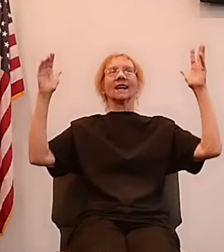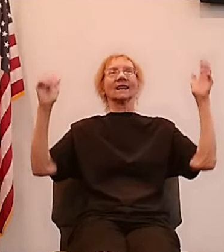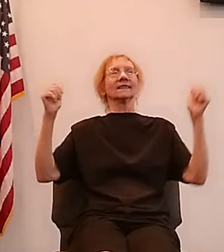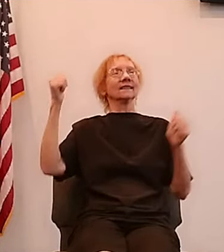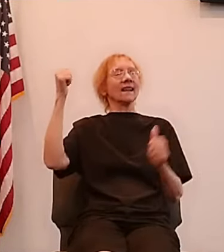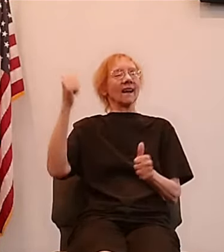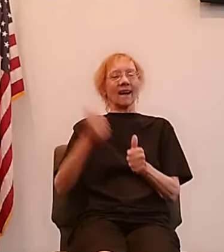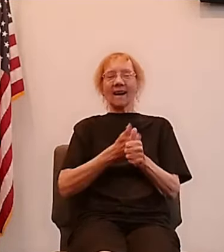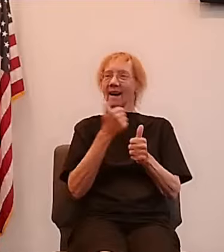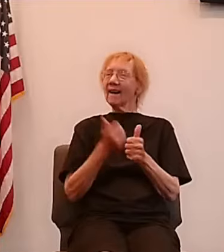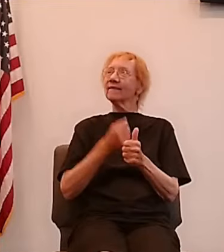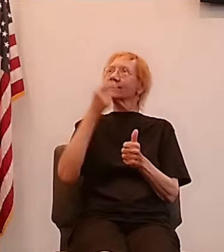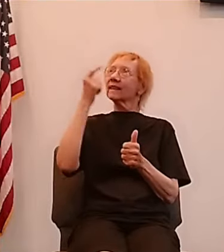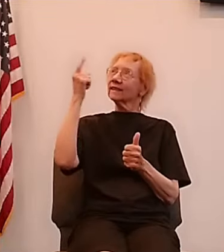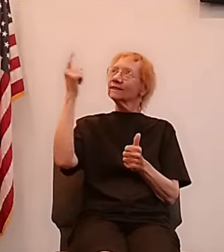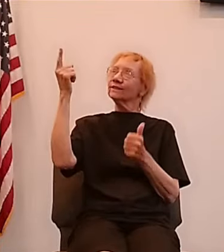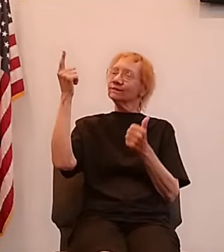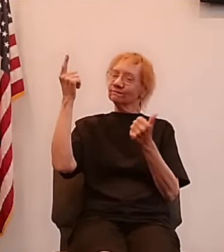for all you've